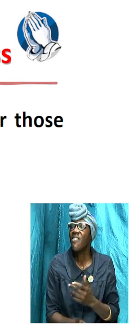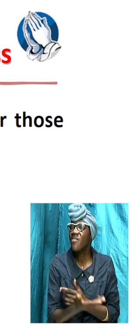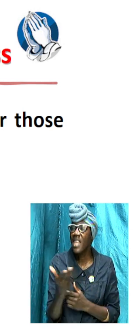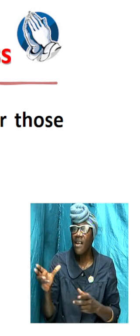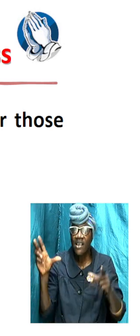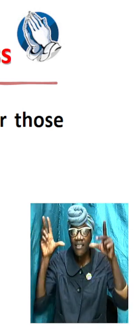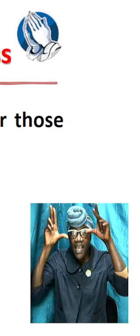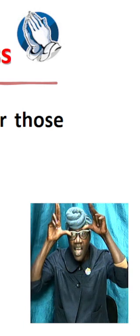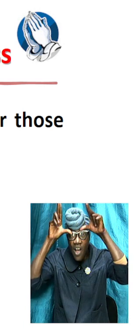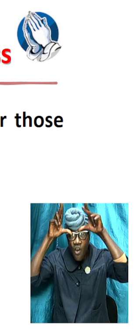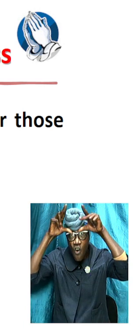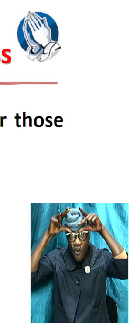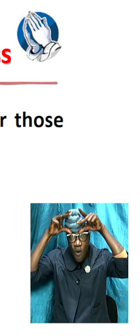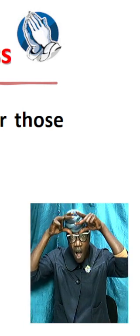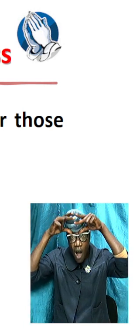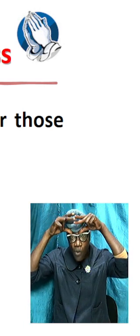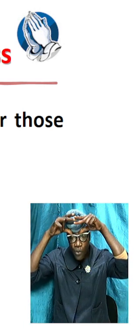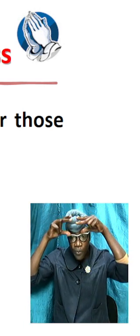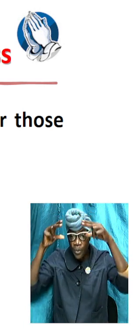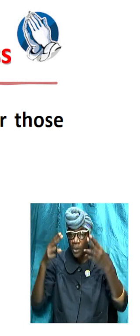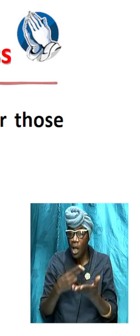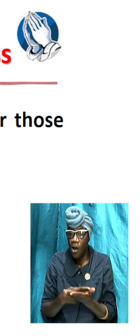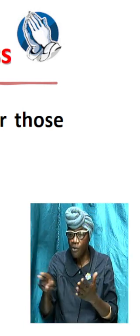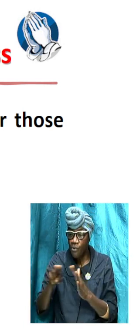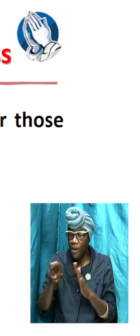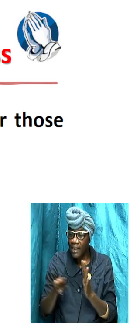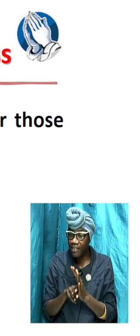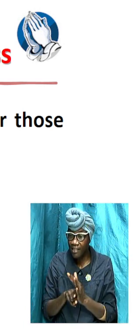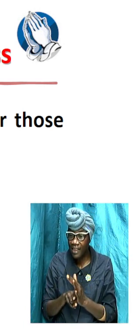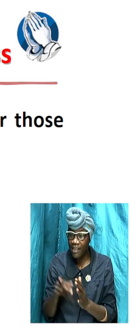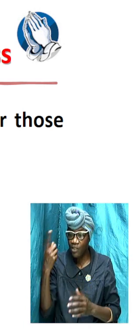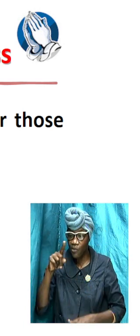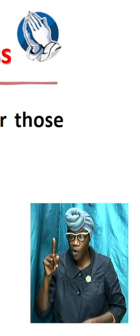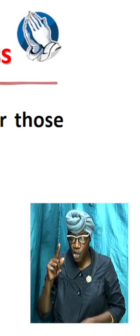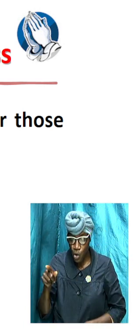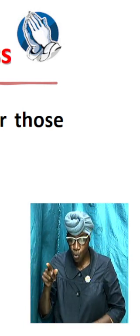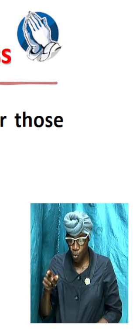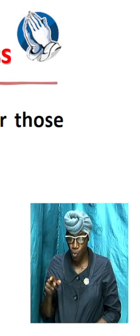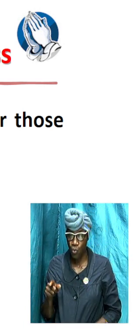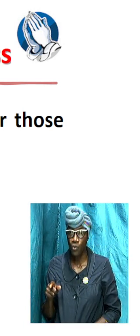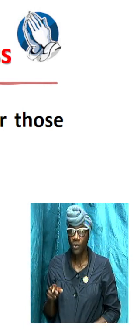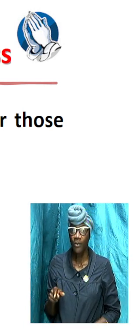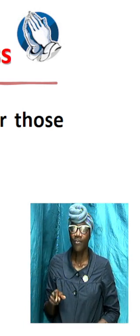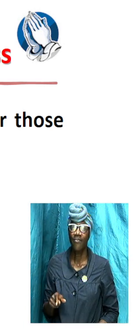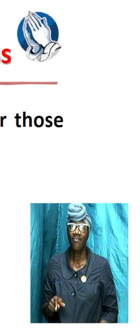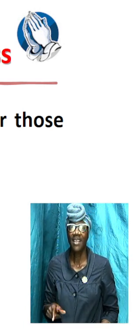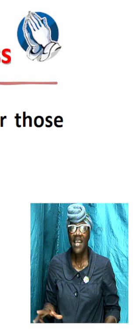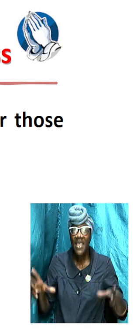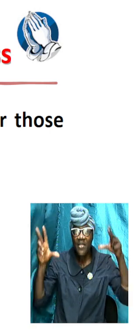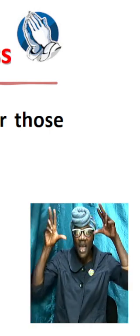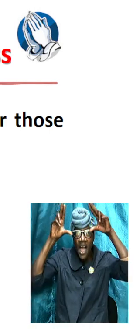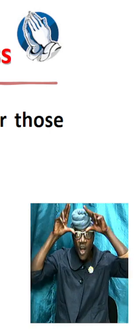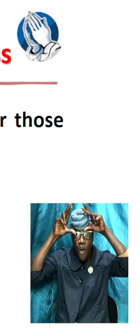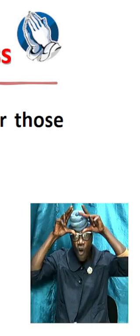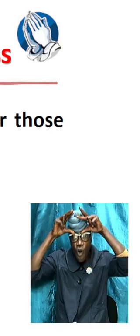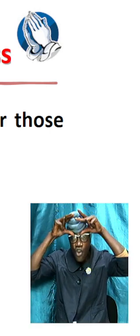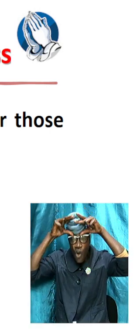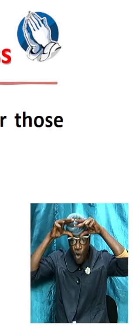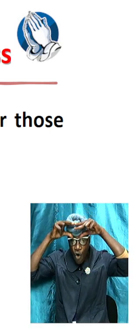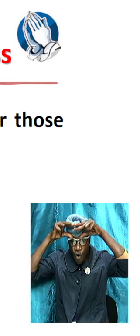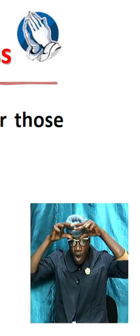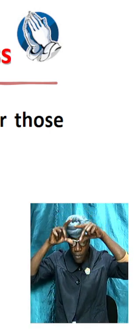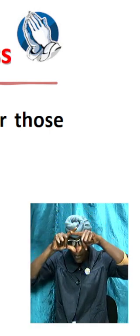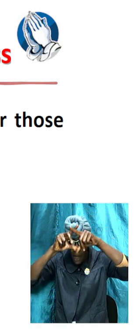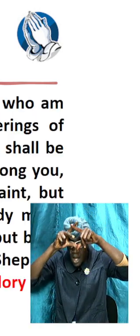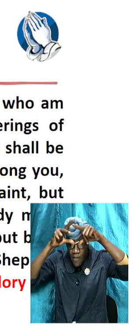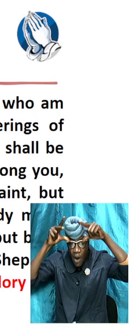of righteousness in store for you. Then the Bible talk about the crown of glory. 1 Peter chapter 5 verse